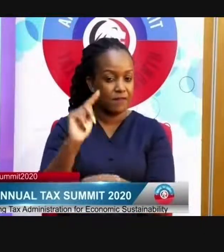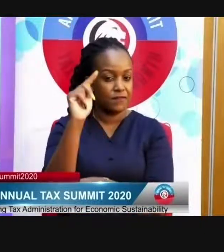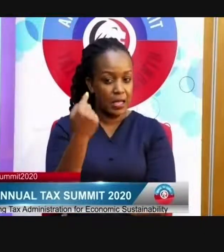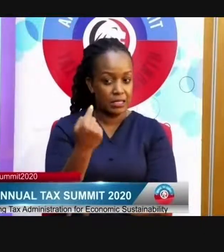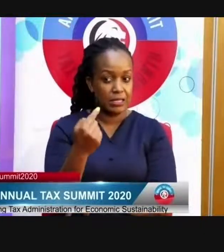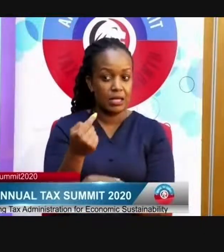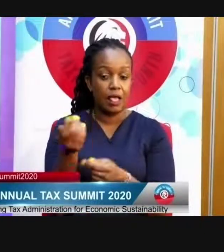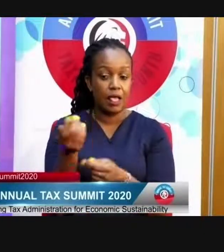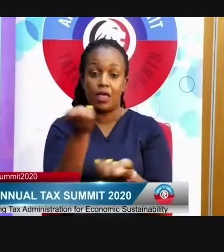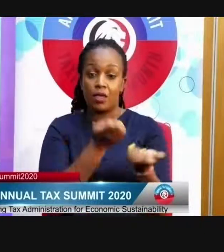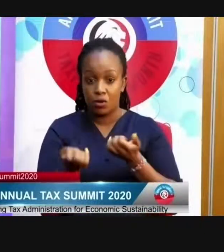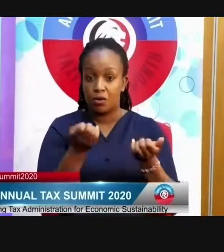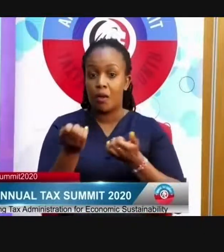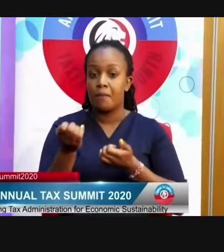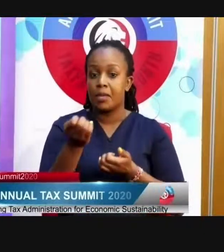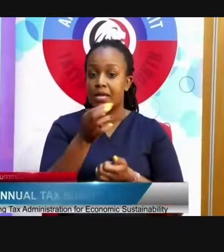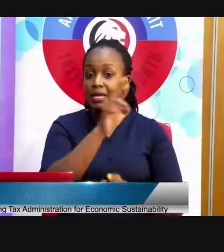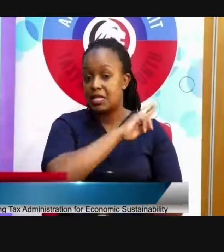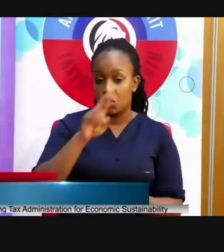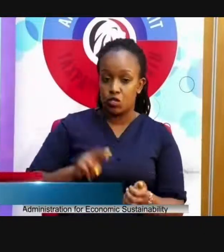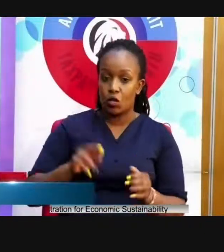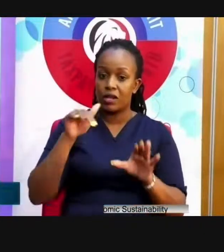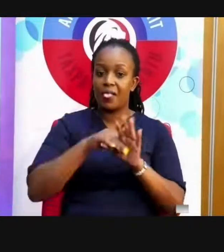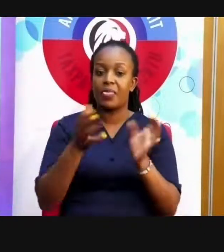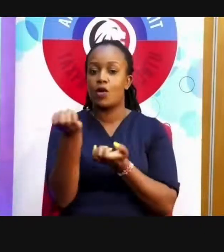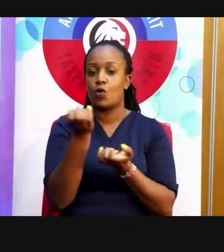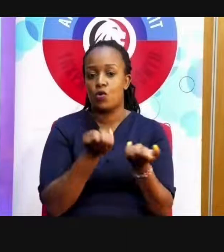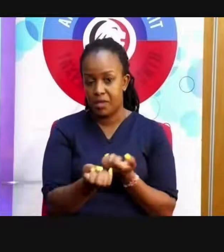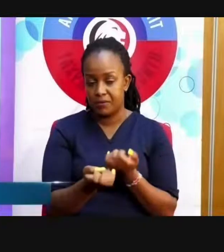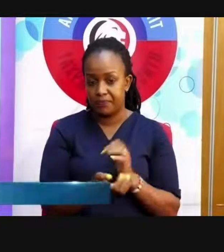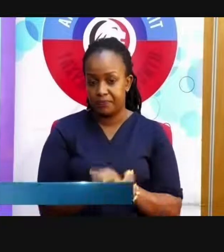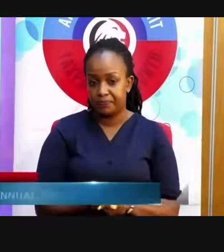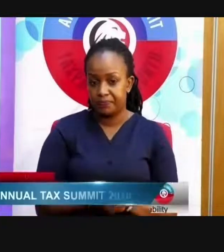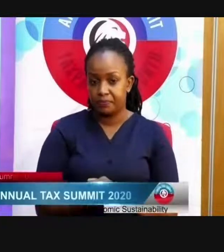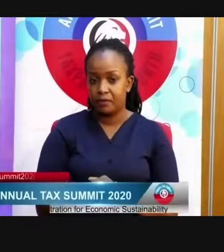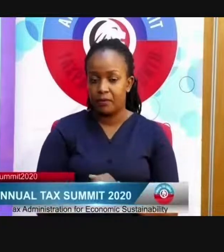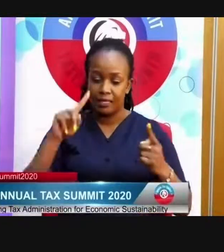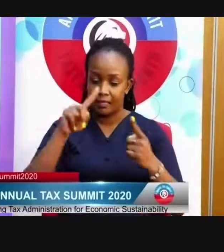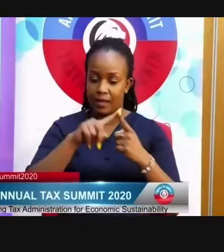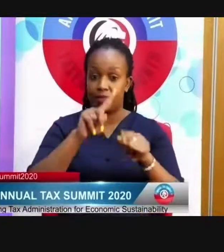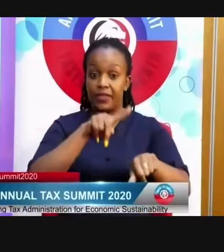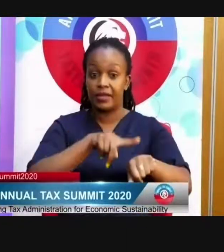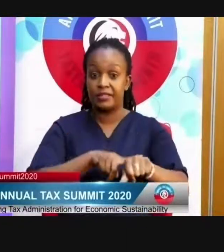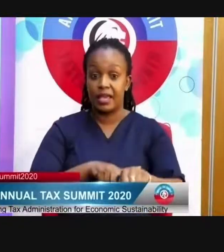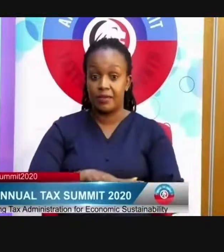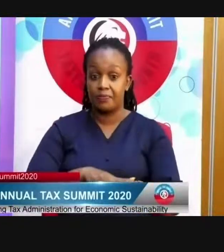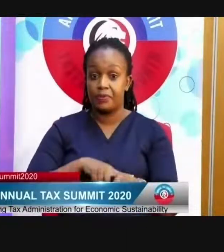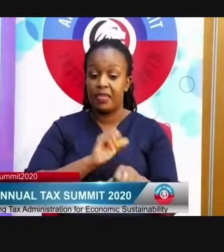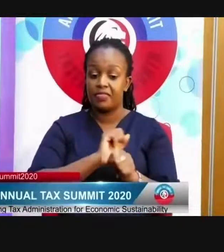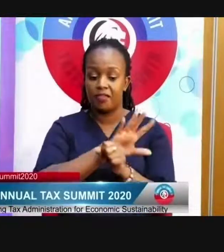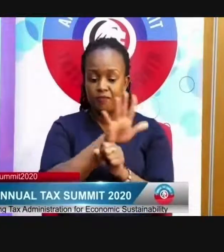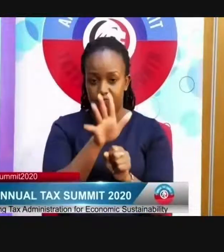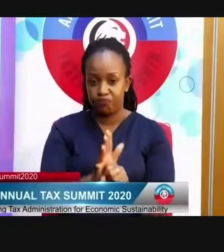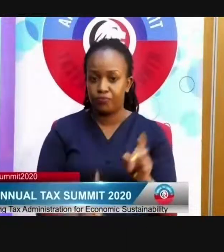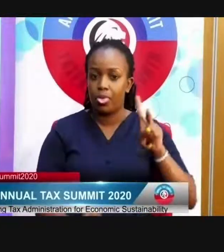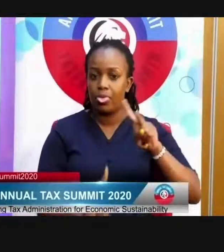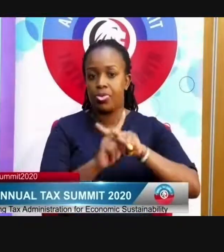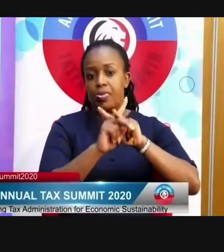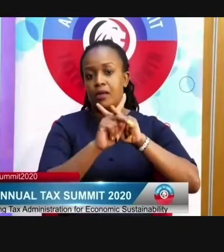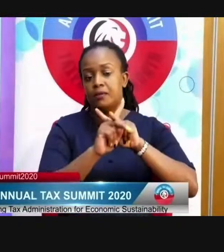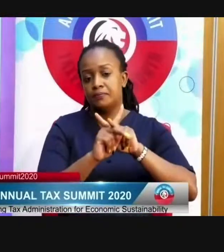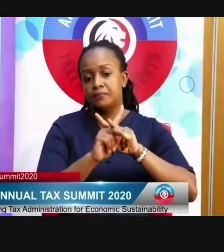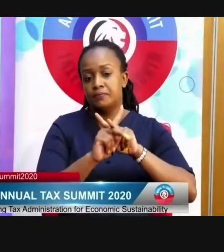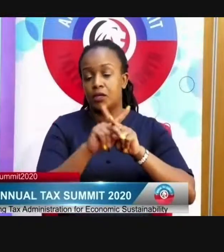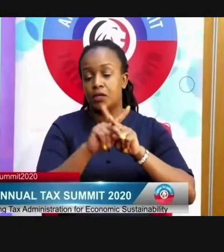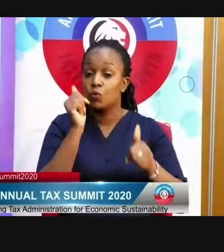continent. And the coronavirus came and struck. Also in East Africa, at the